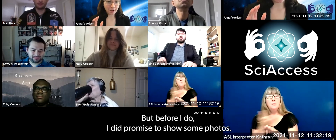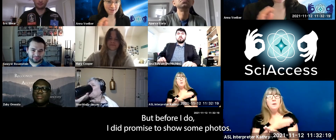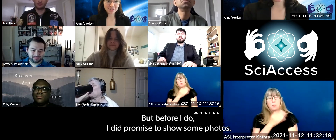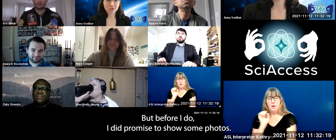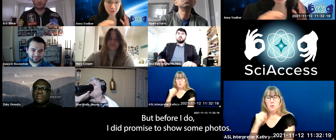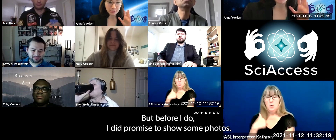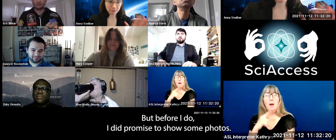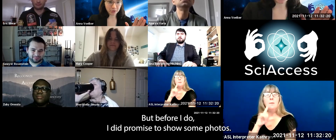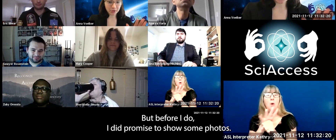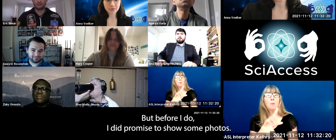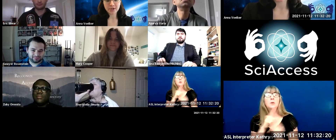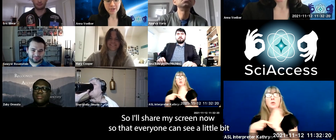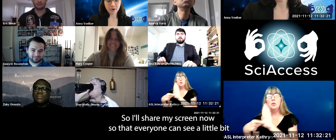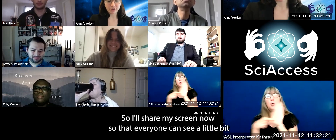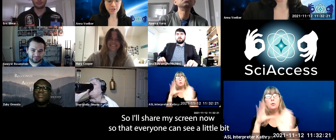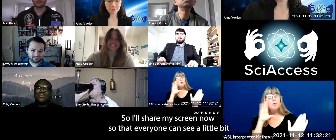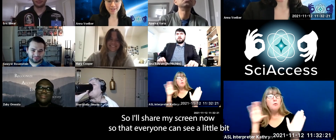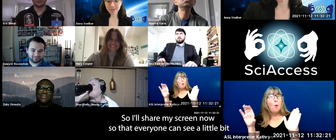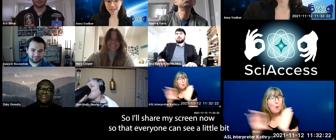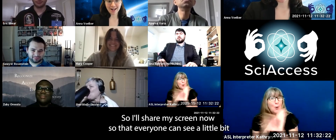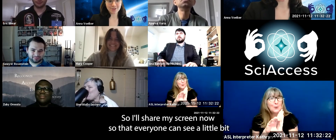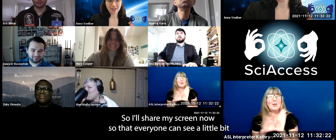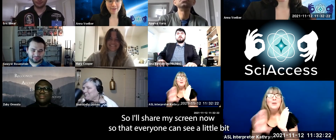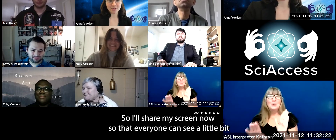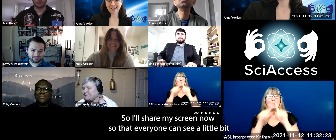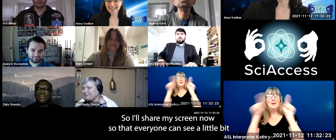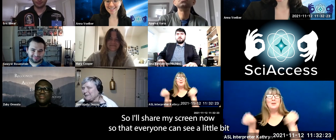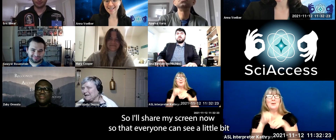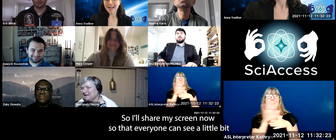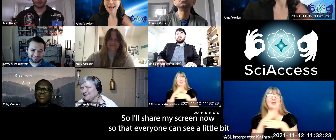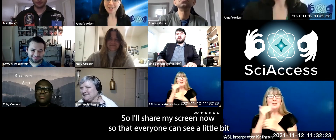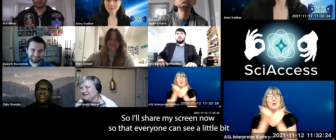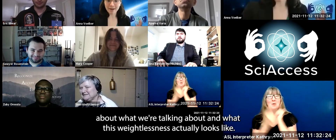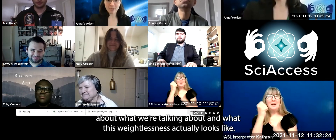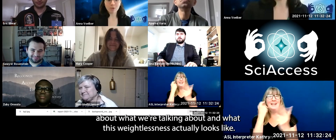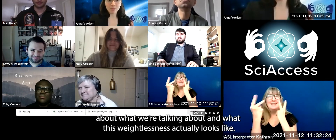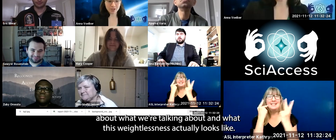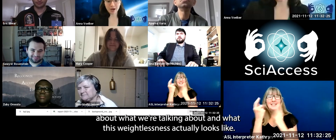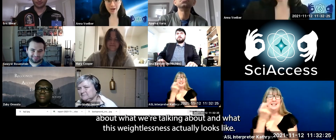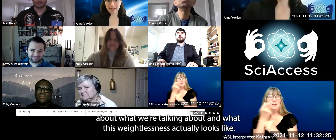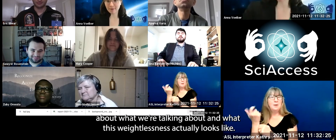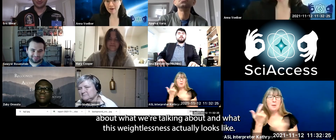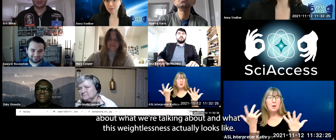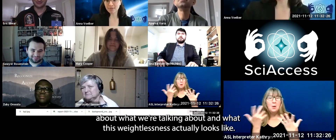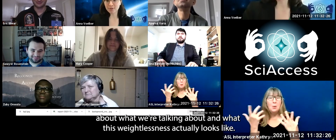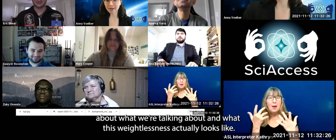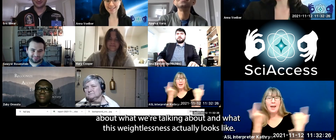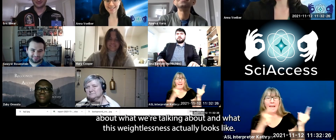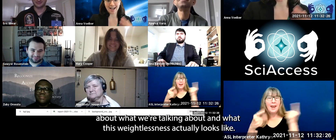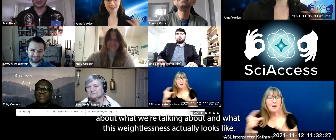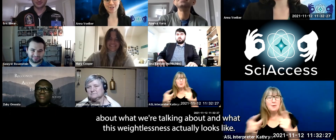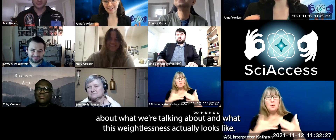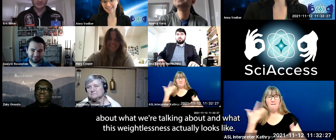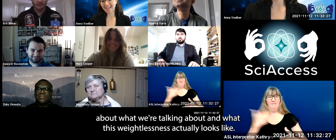did promise to show some photos. So I'll share my screen now so that everyone can see a little bit about what we're talking about and what this